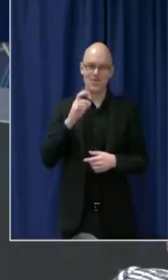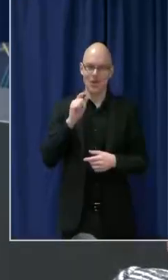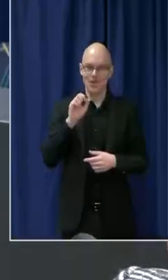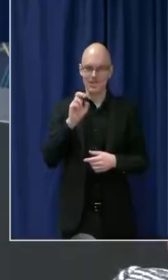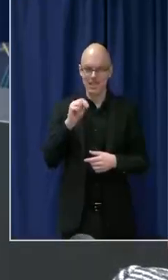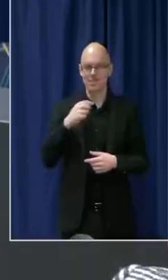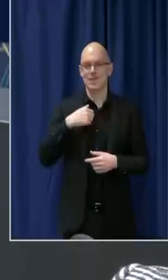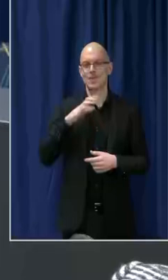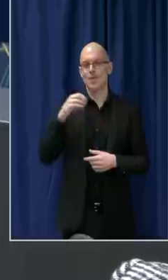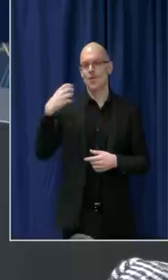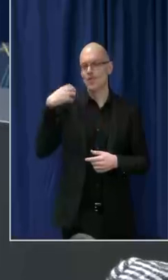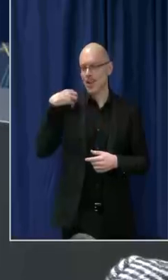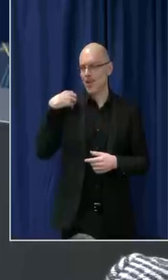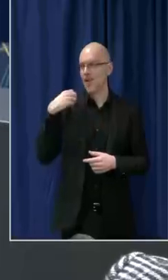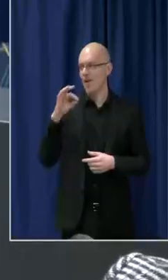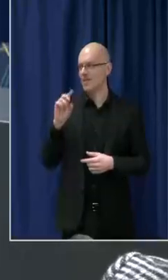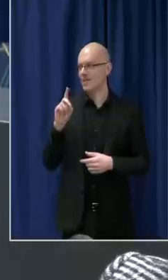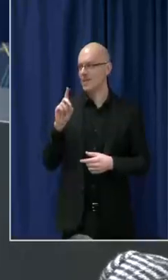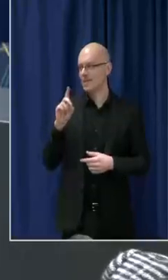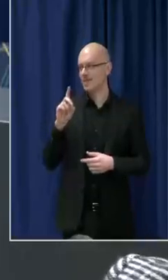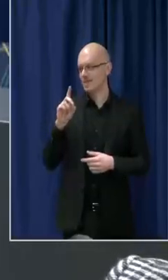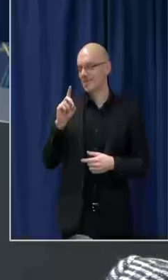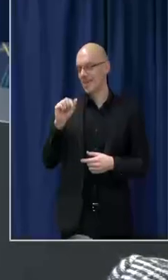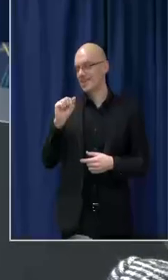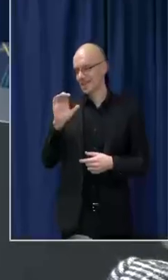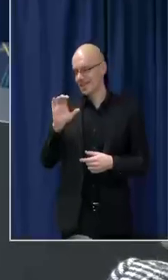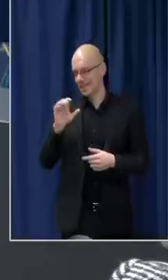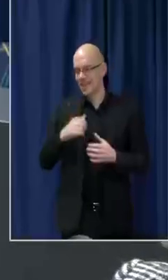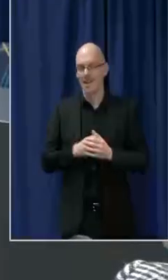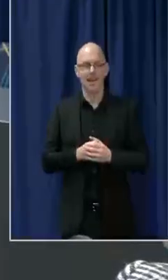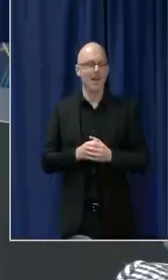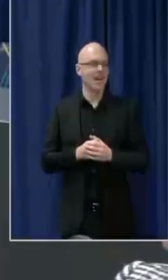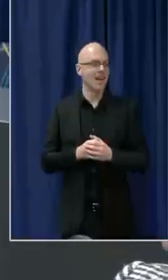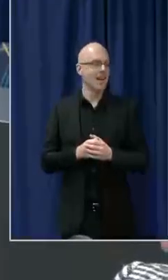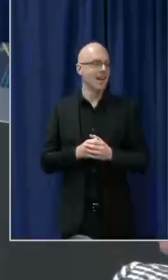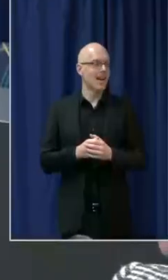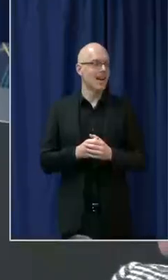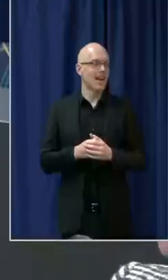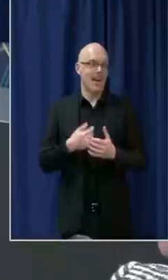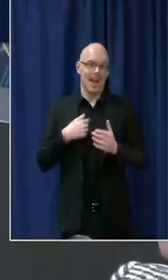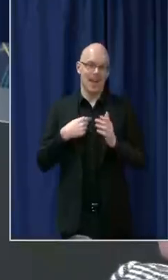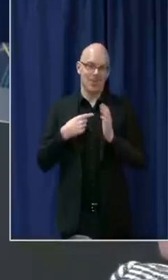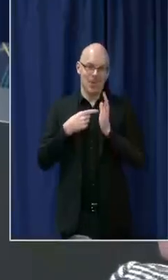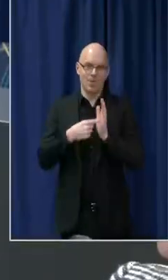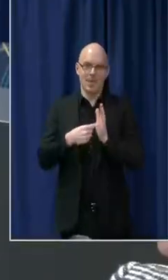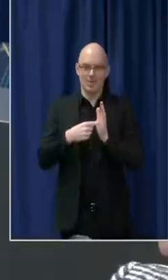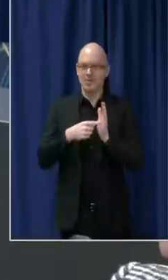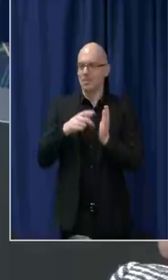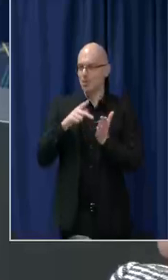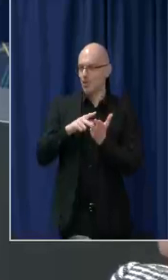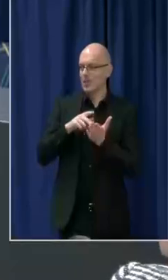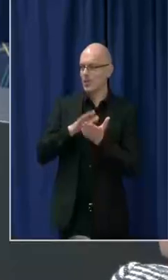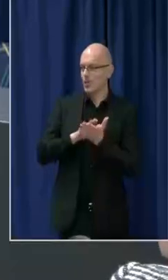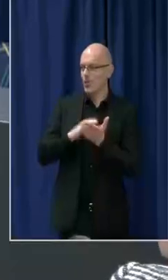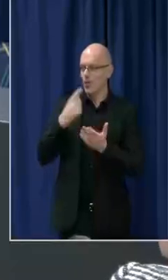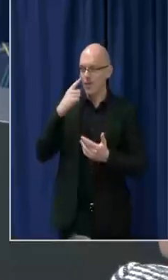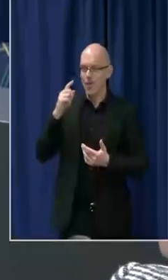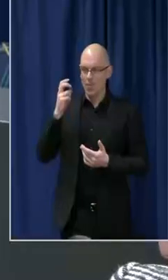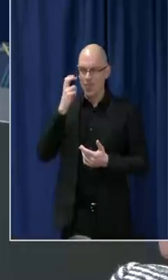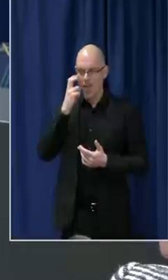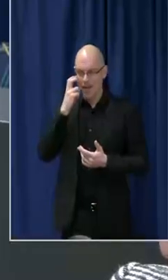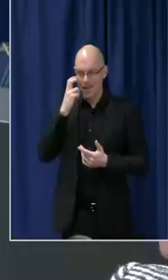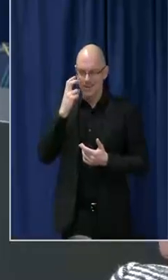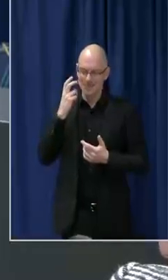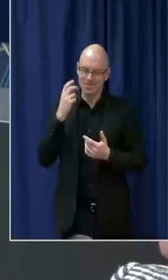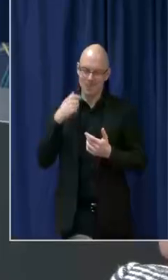Disability Advisory Committee, and I represent the Perkins School for the Blind on the